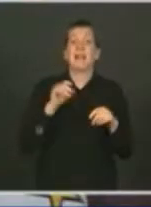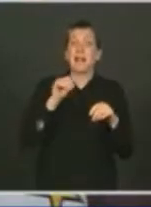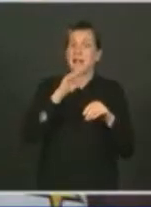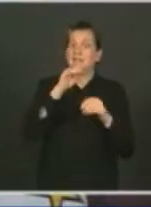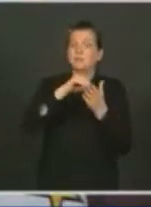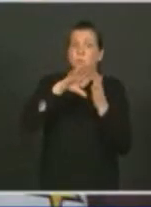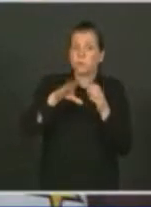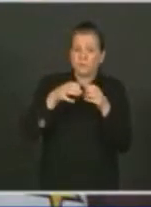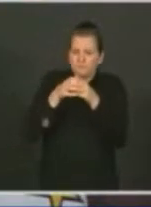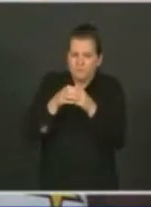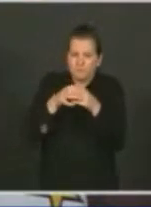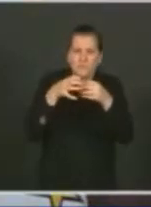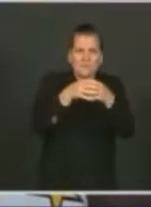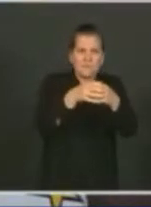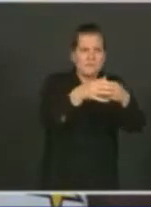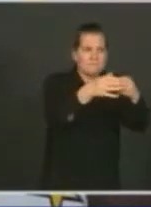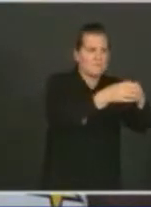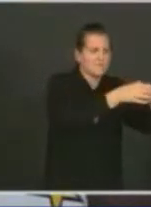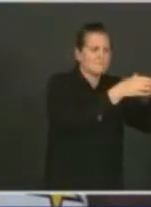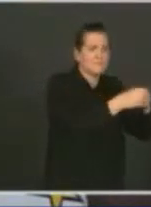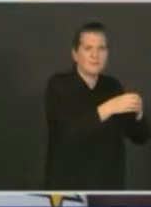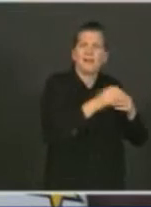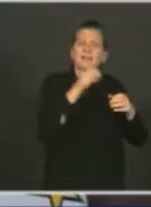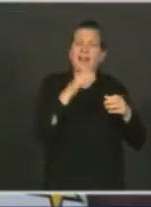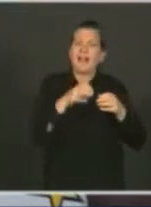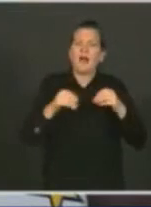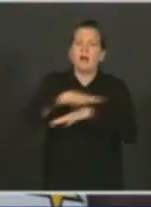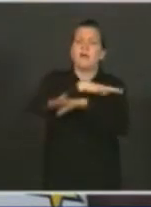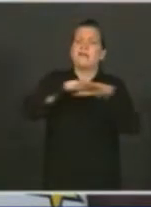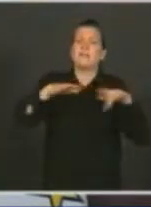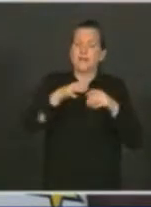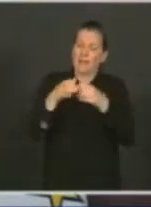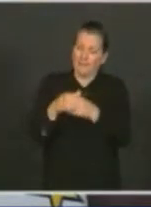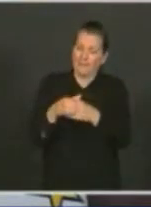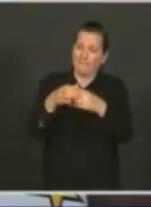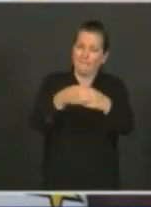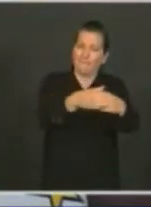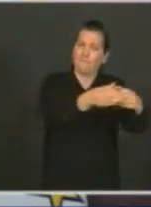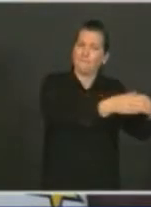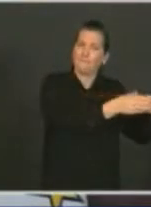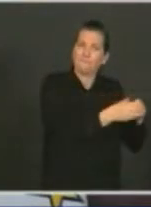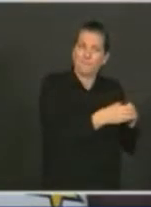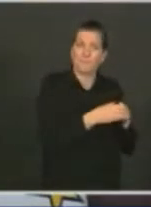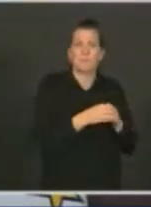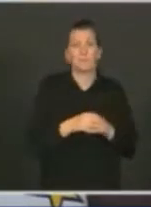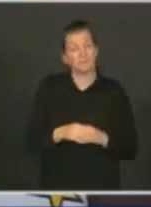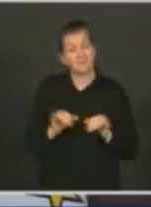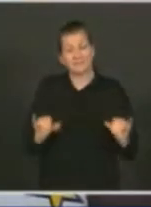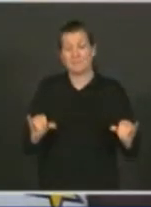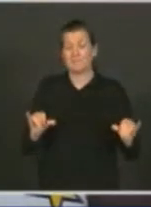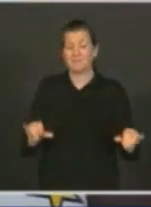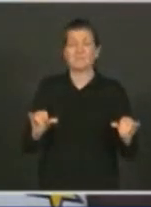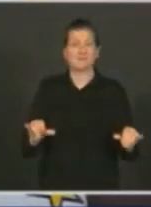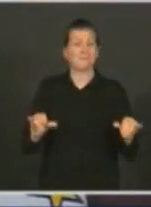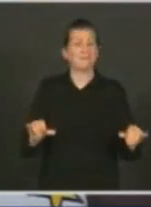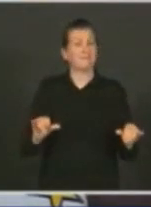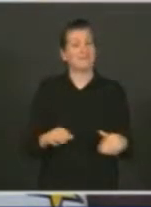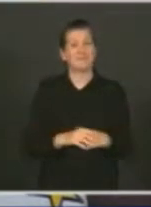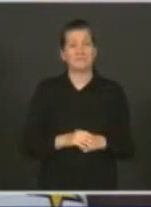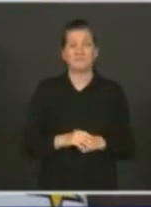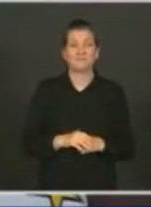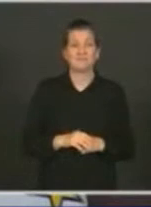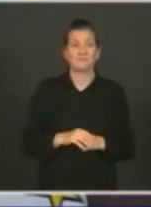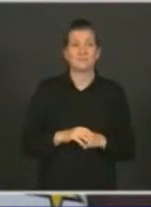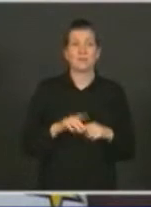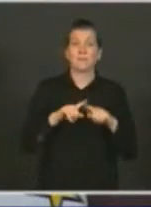about school is the downside to children. When people say to me, shouldn't we just go home? It's really